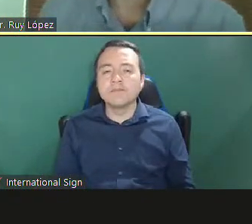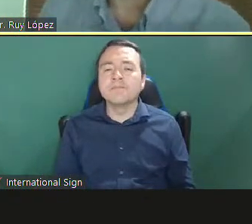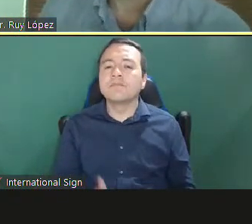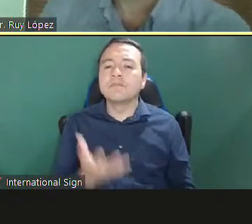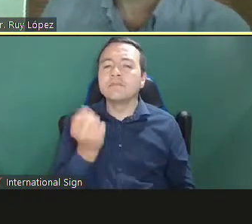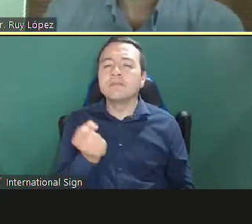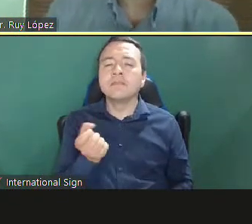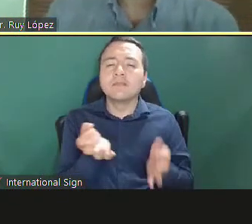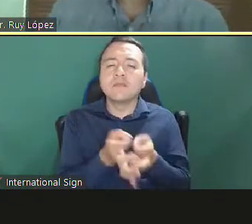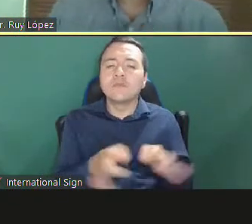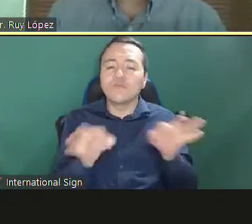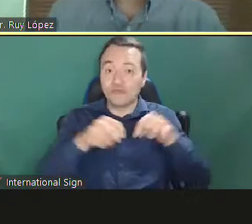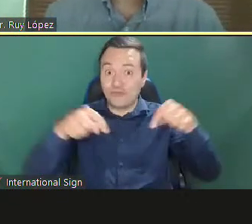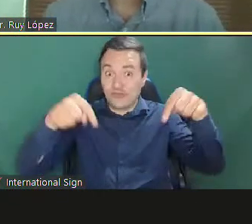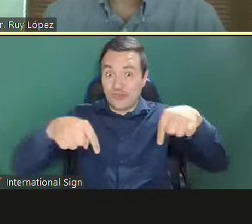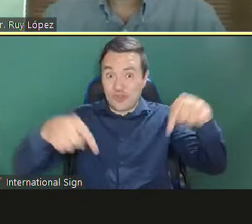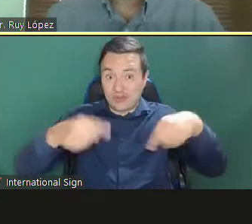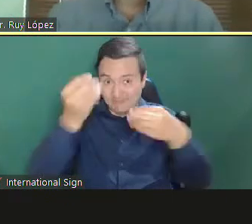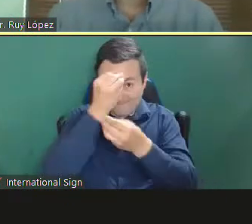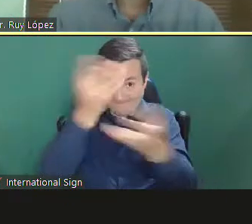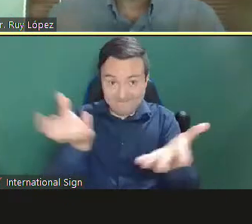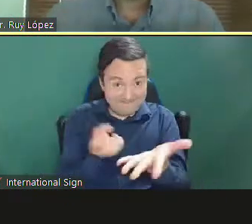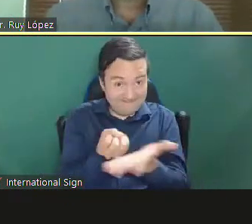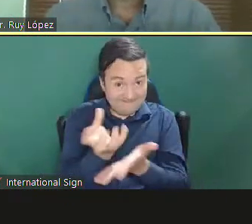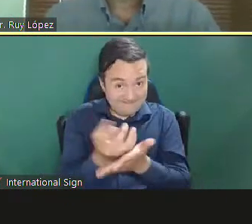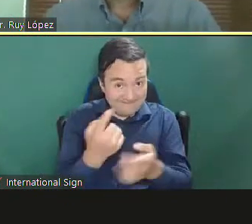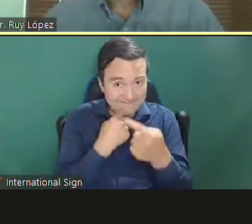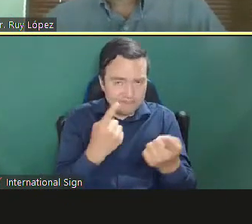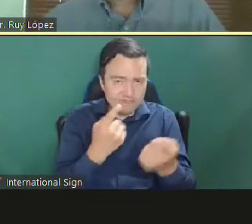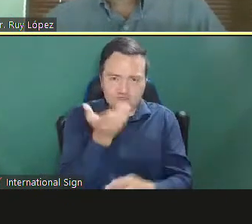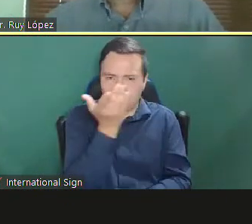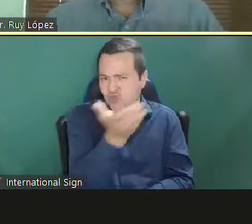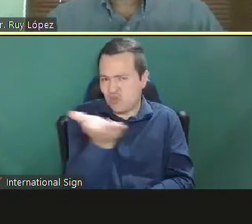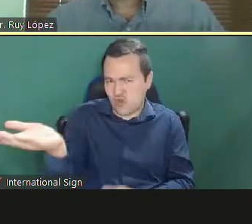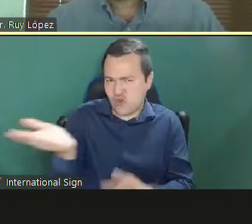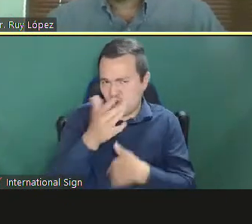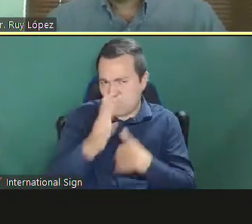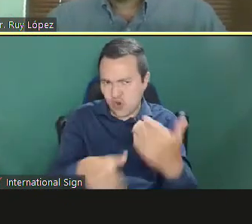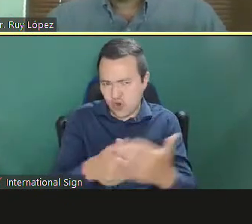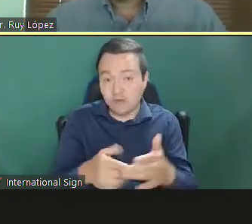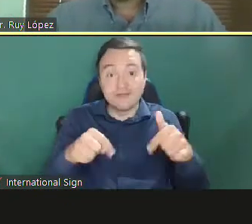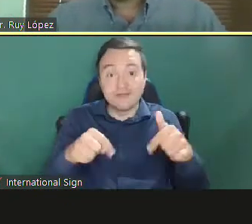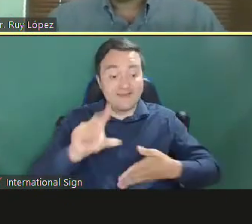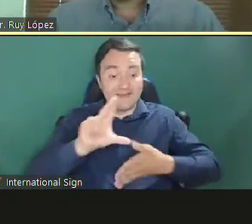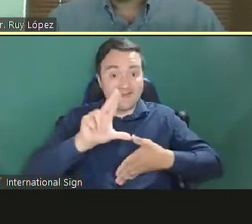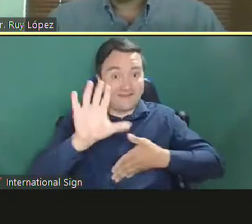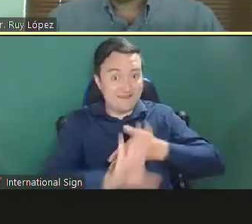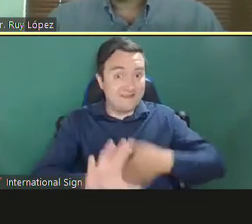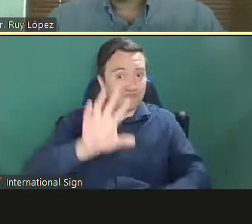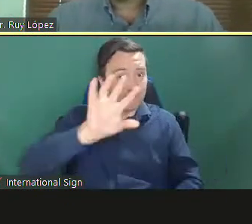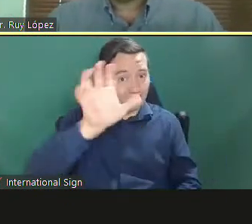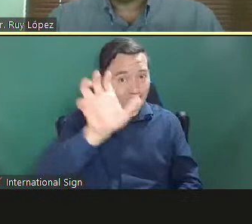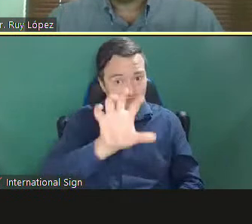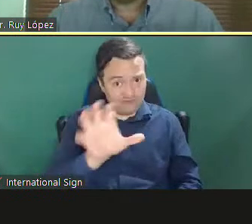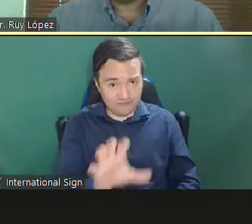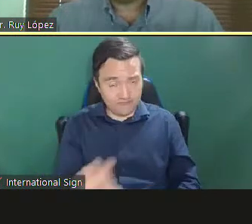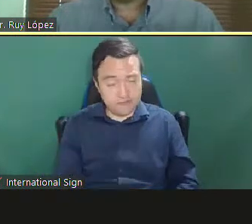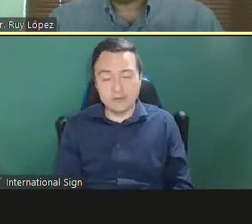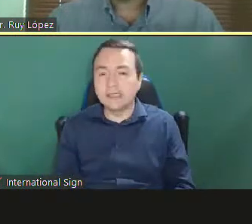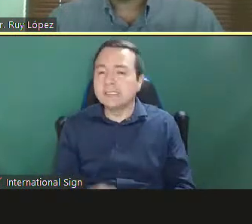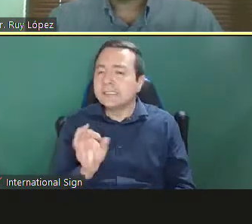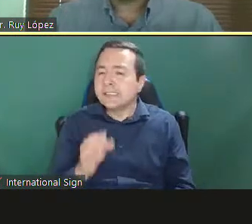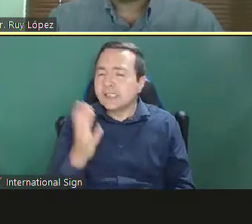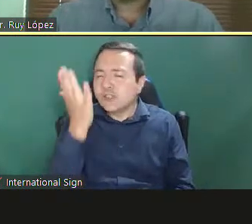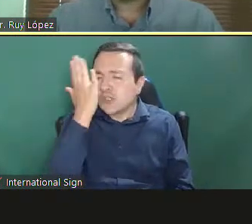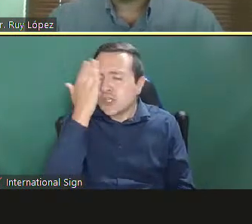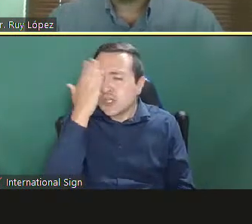present my information. The important messages we would like to share with all of you and with the region, and I think in the region,